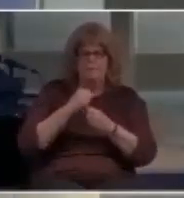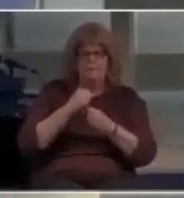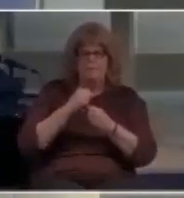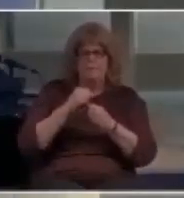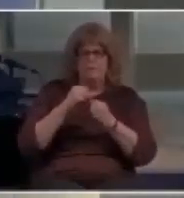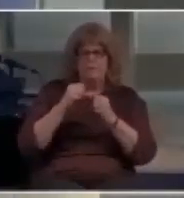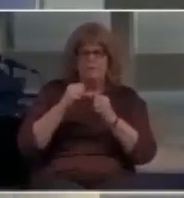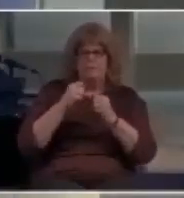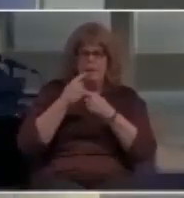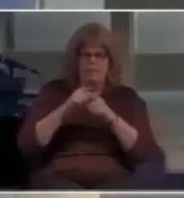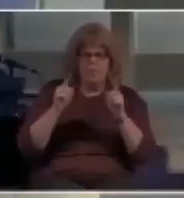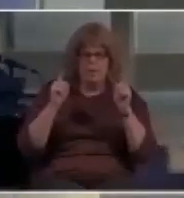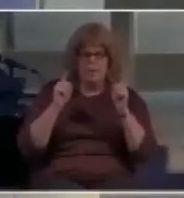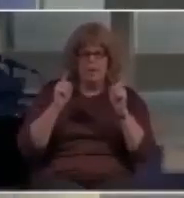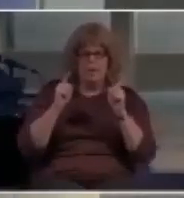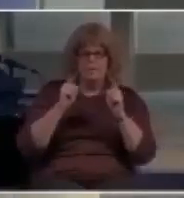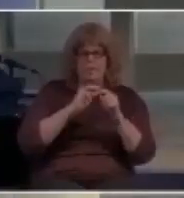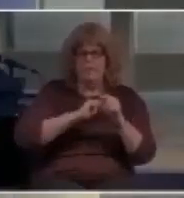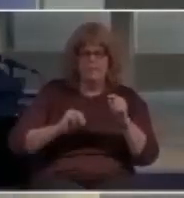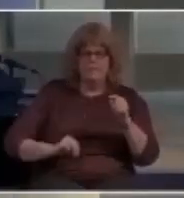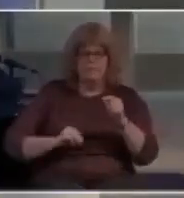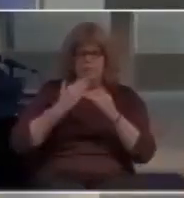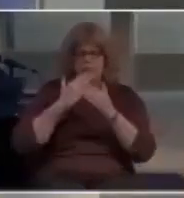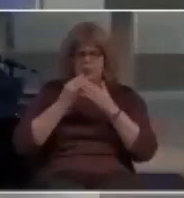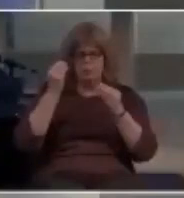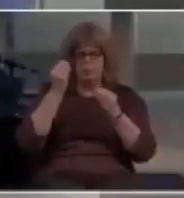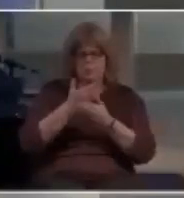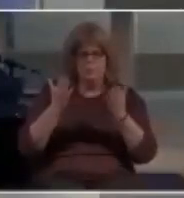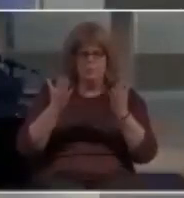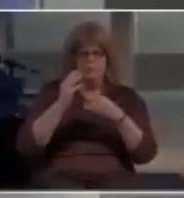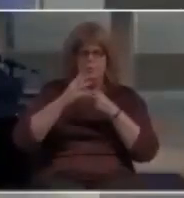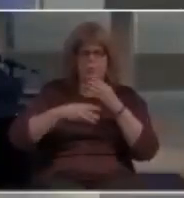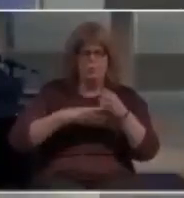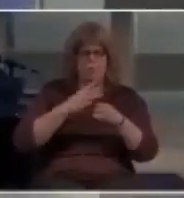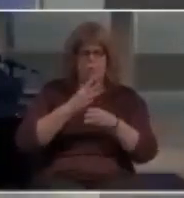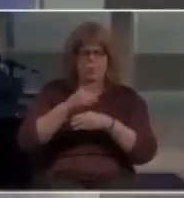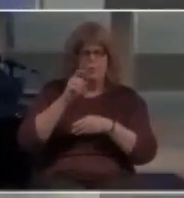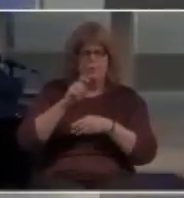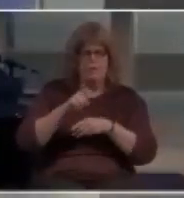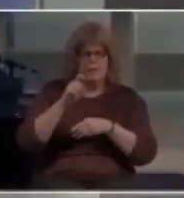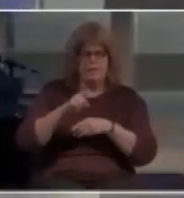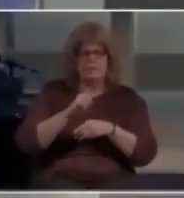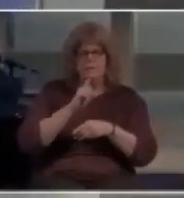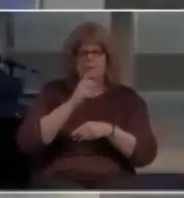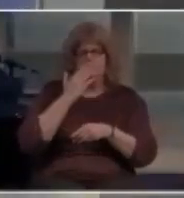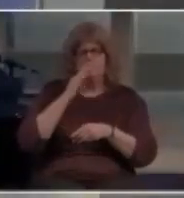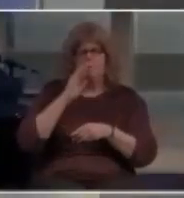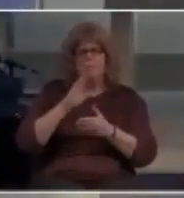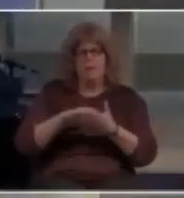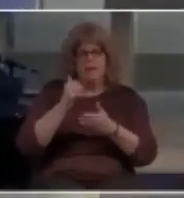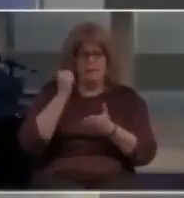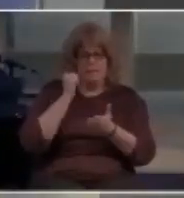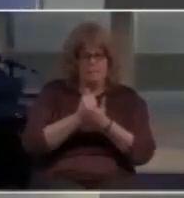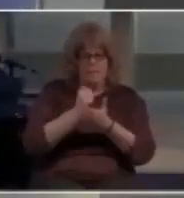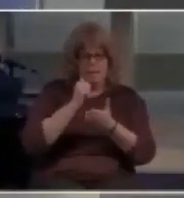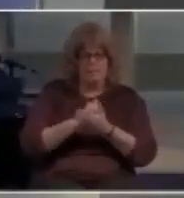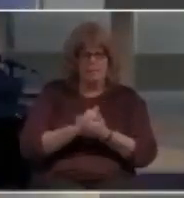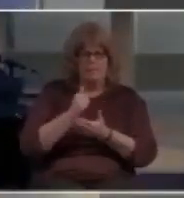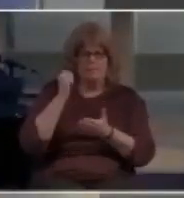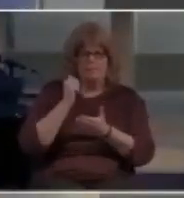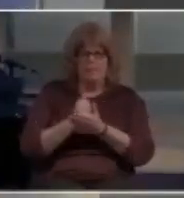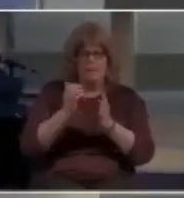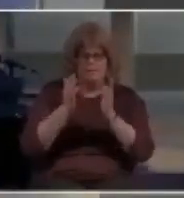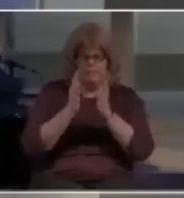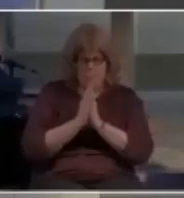by proclaiming Messiah's good news to a world that needs it so desperately. Amen? Amen.